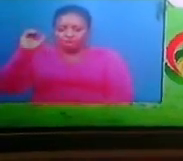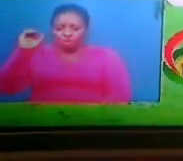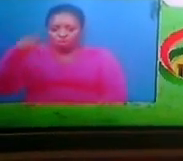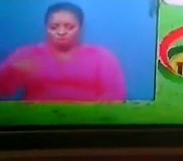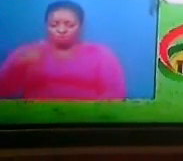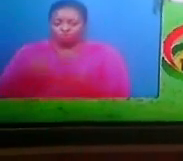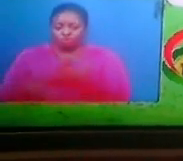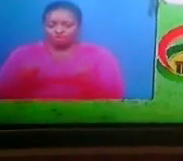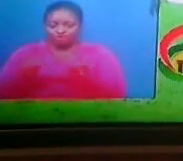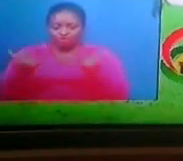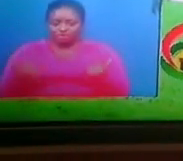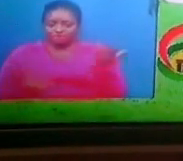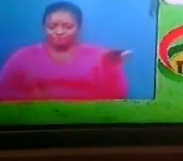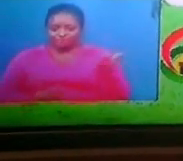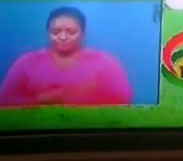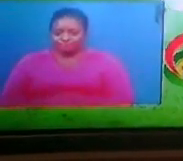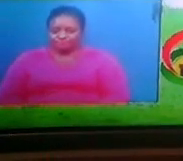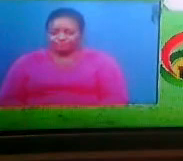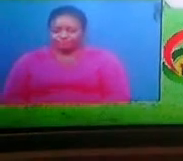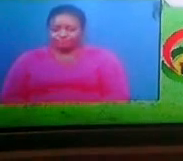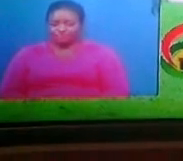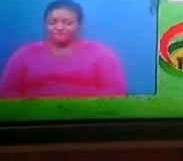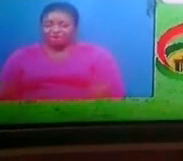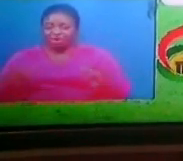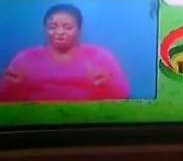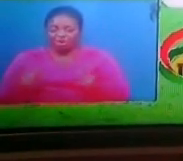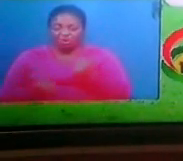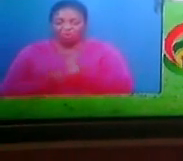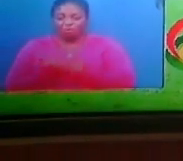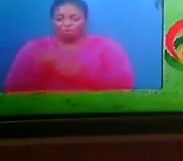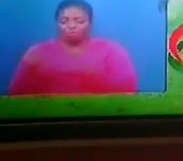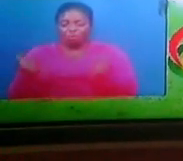So, and two persons come almost at the same time.